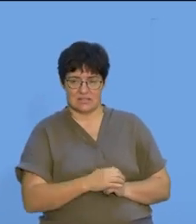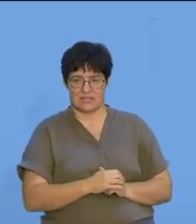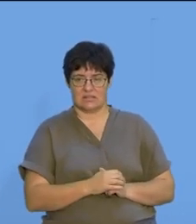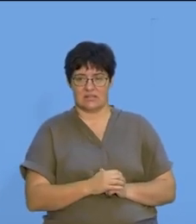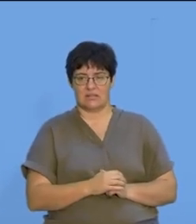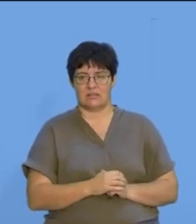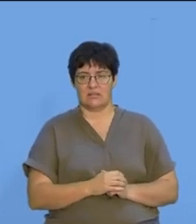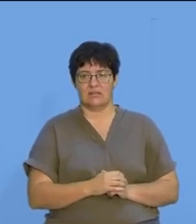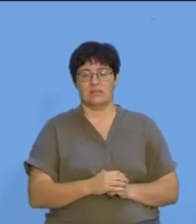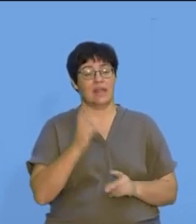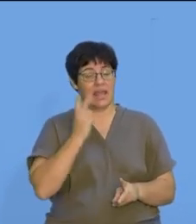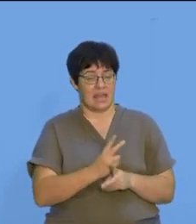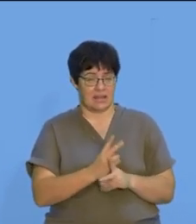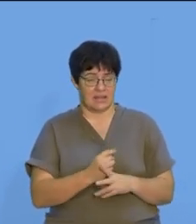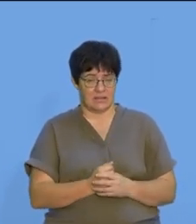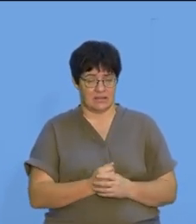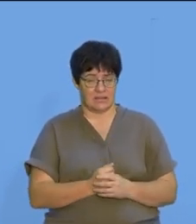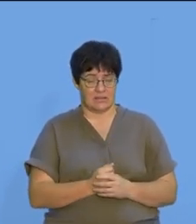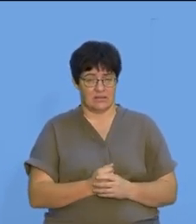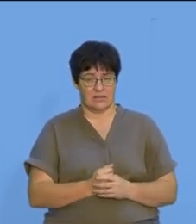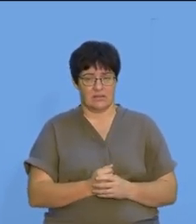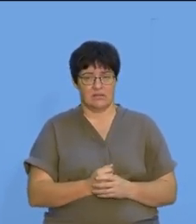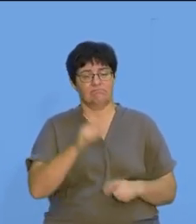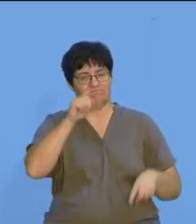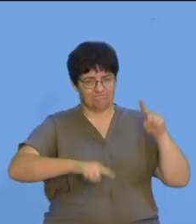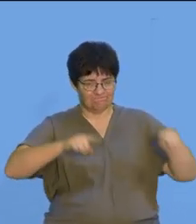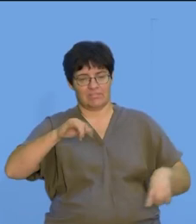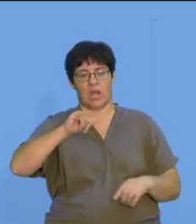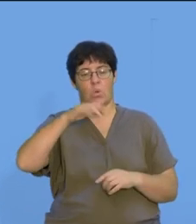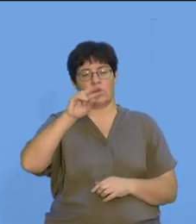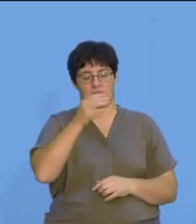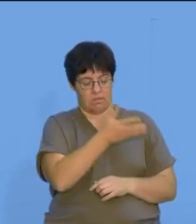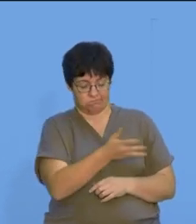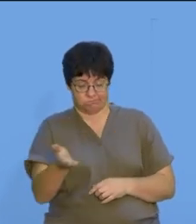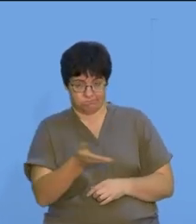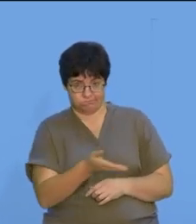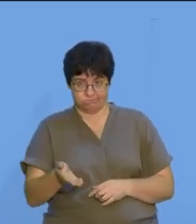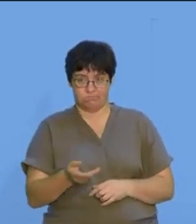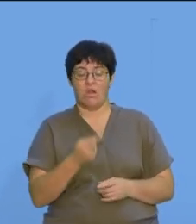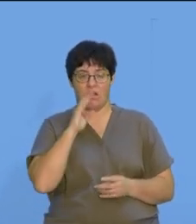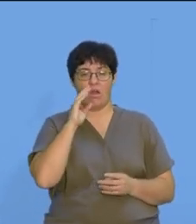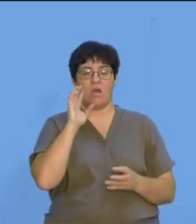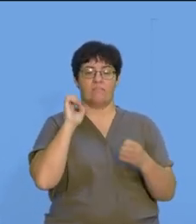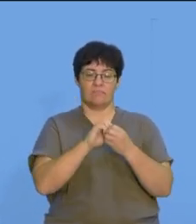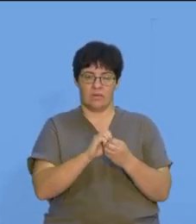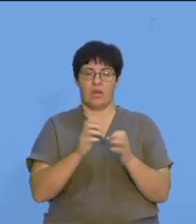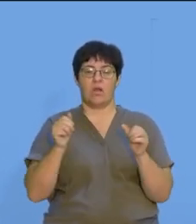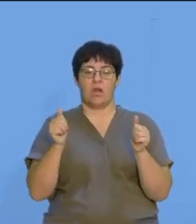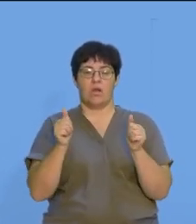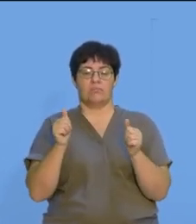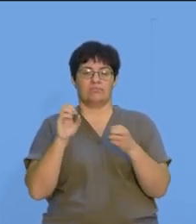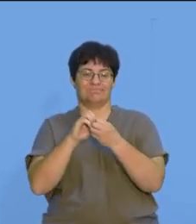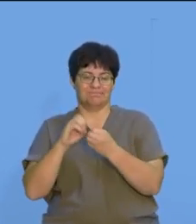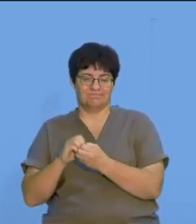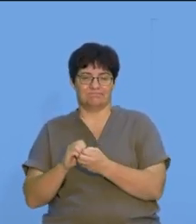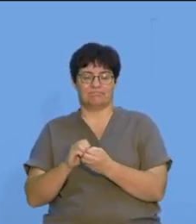chloride, okay? And then once again, we are given the different ions, okay, below. We want to write down the